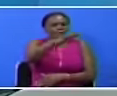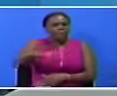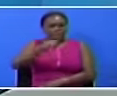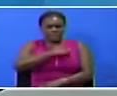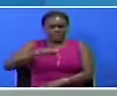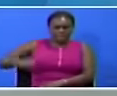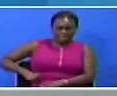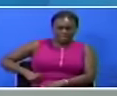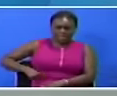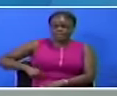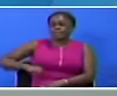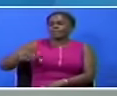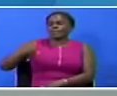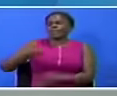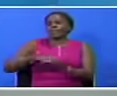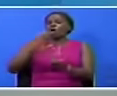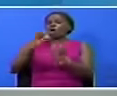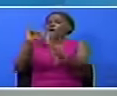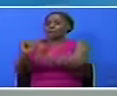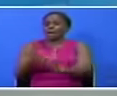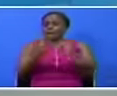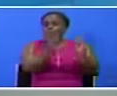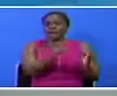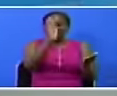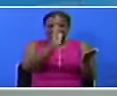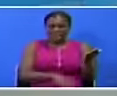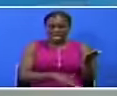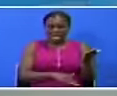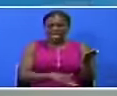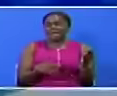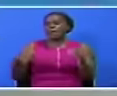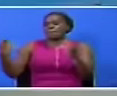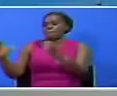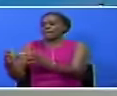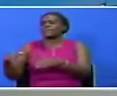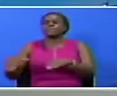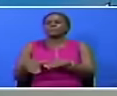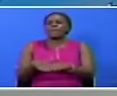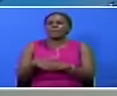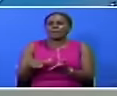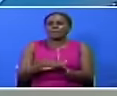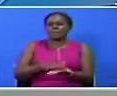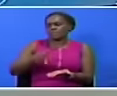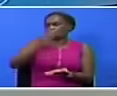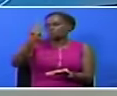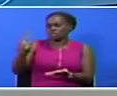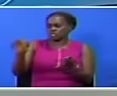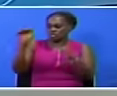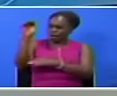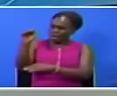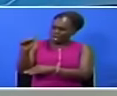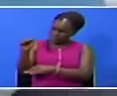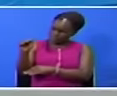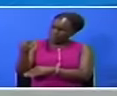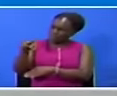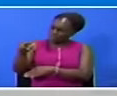county assemblies if more independent candidates are elected into office? That is the basis of our big question discussion tonight. We are asking you,